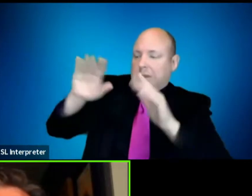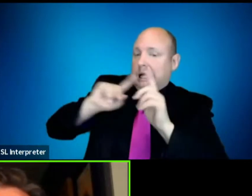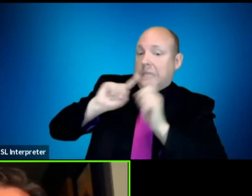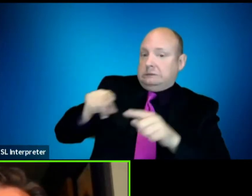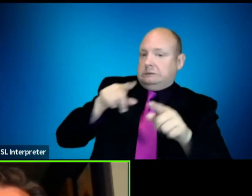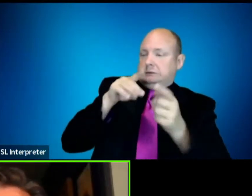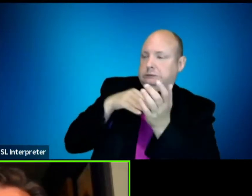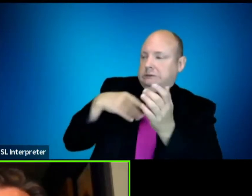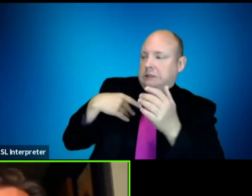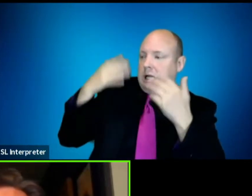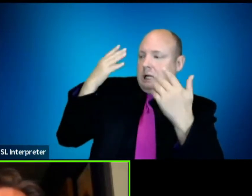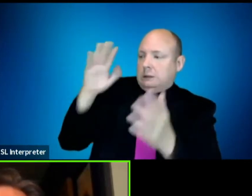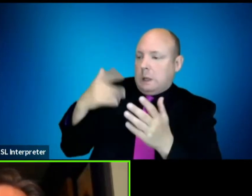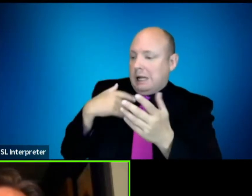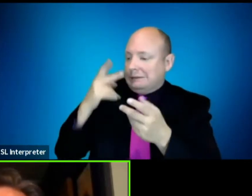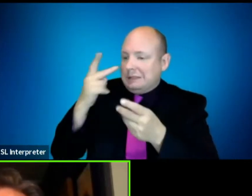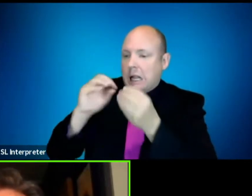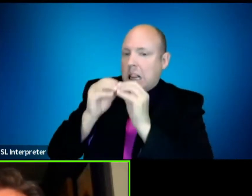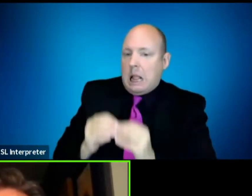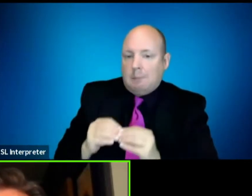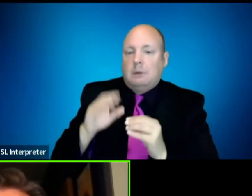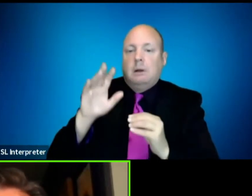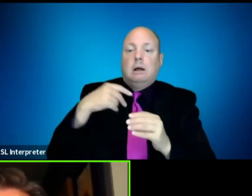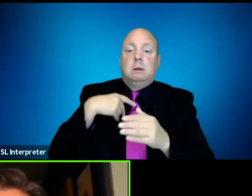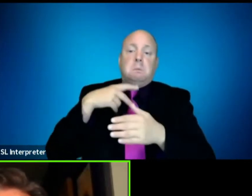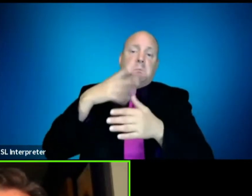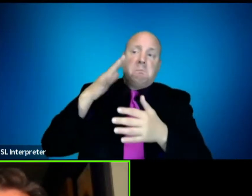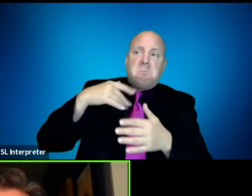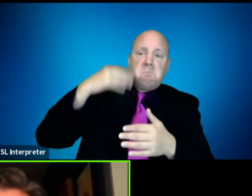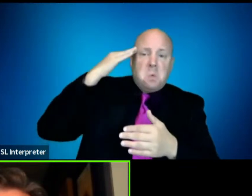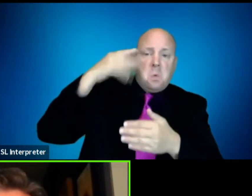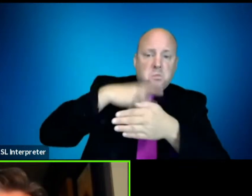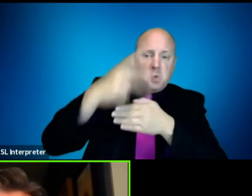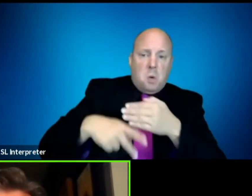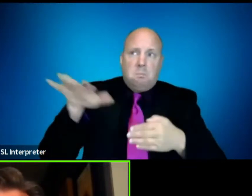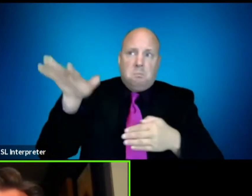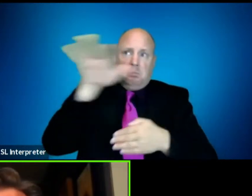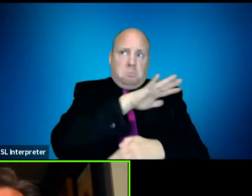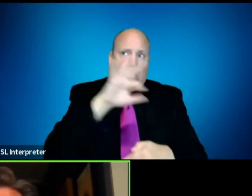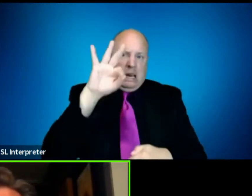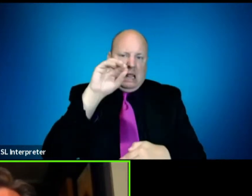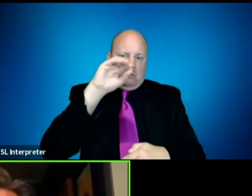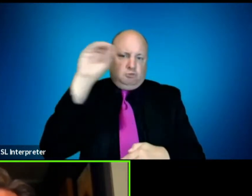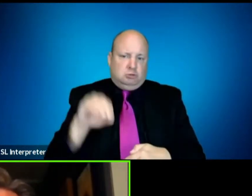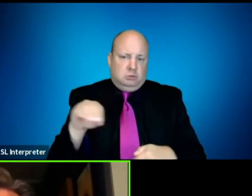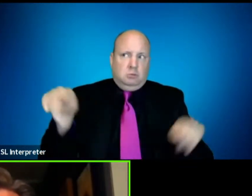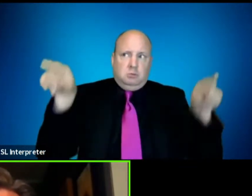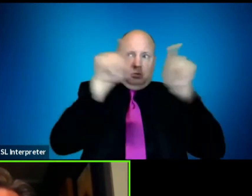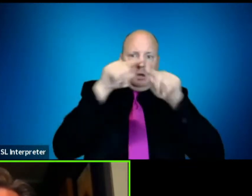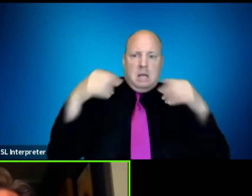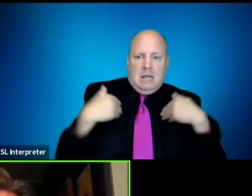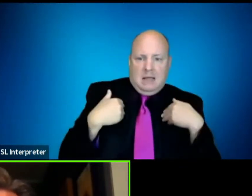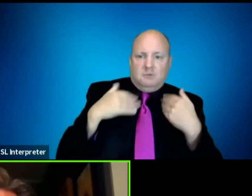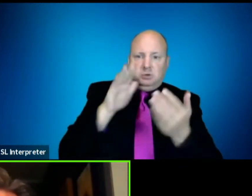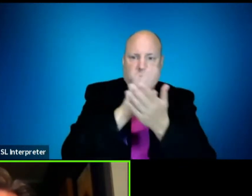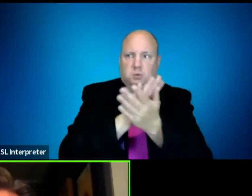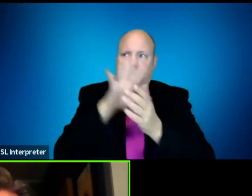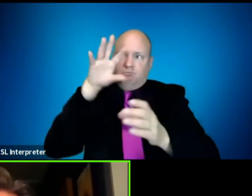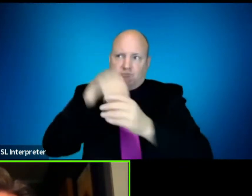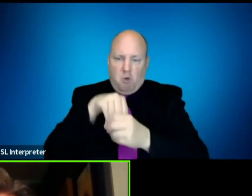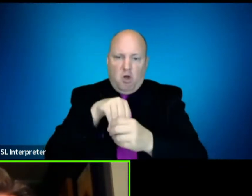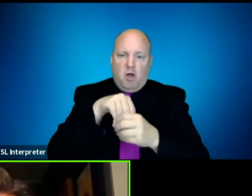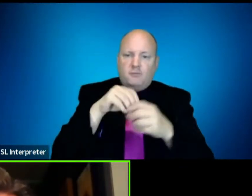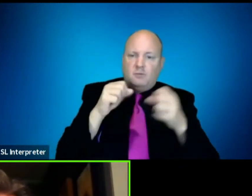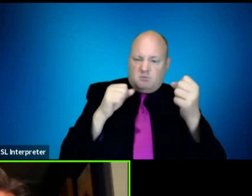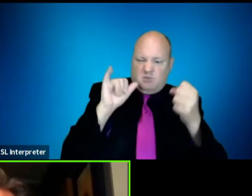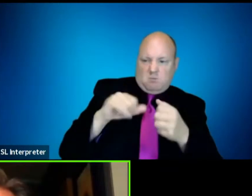90% of schools participating in that school testing program to identify sick individuals last year. As for screening, we have several districts and schools